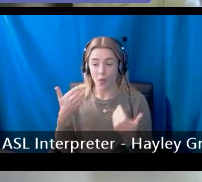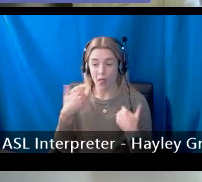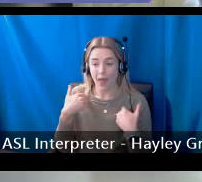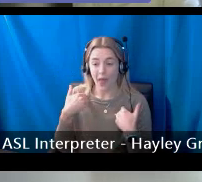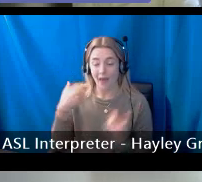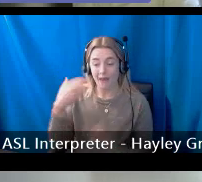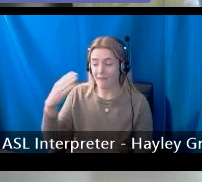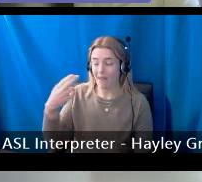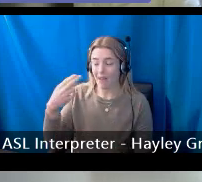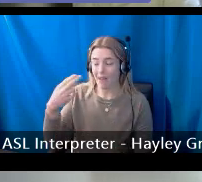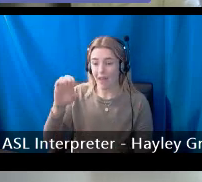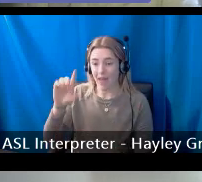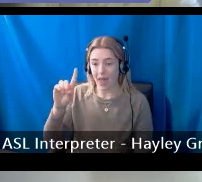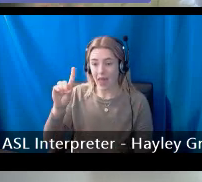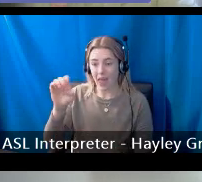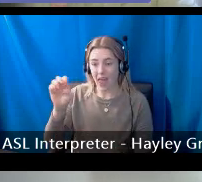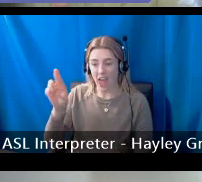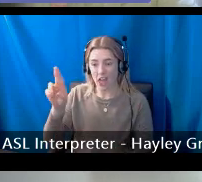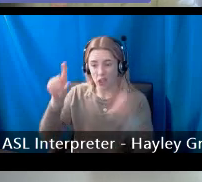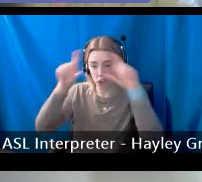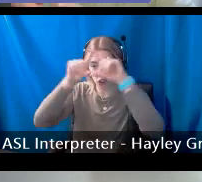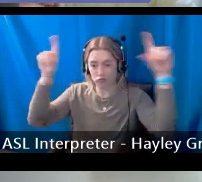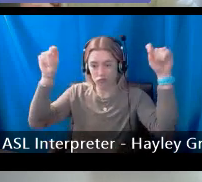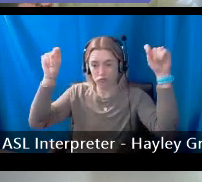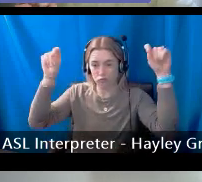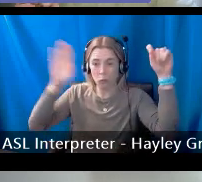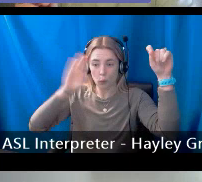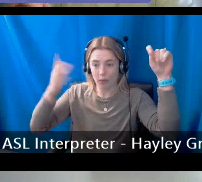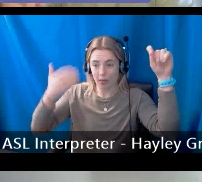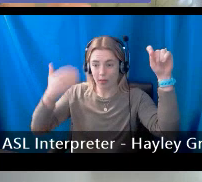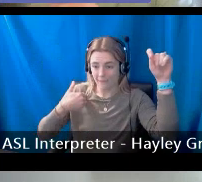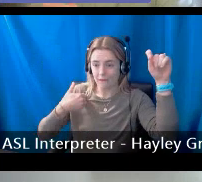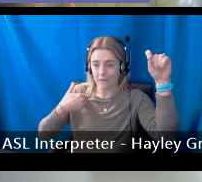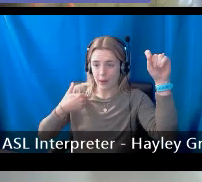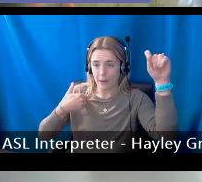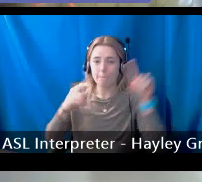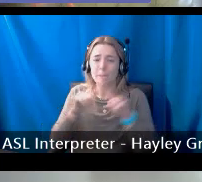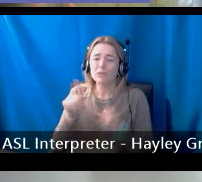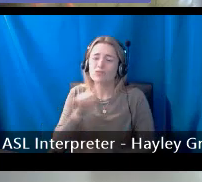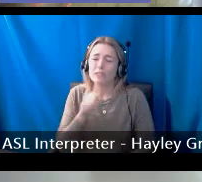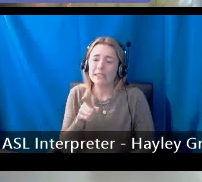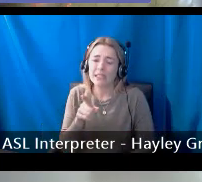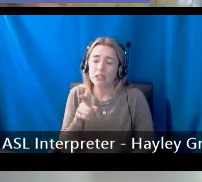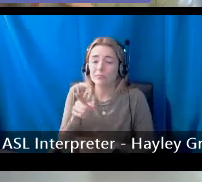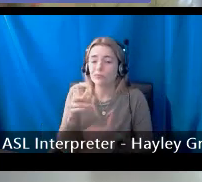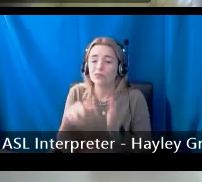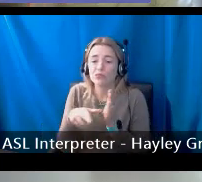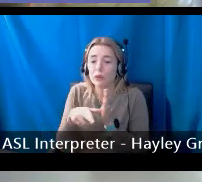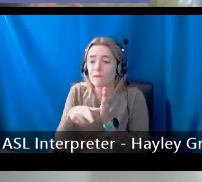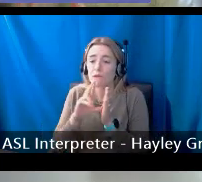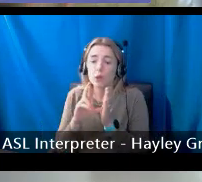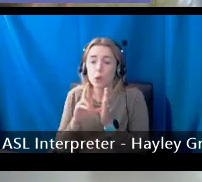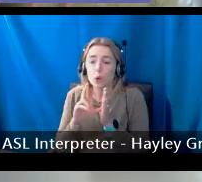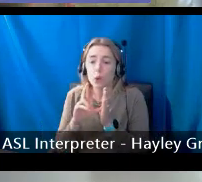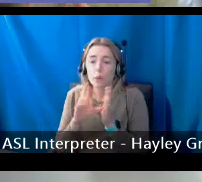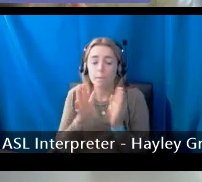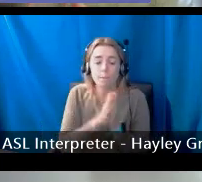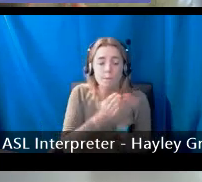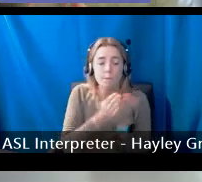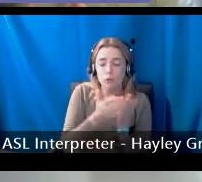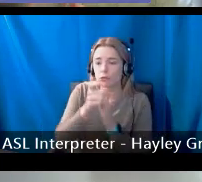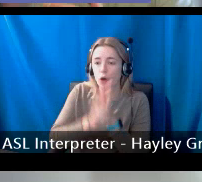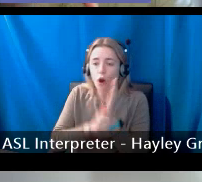see on my example of what mine looks like. But it's just a review of books,